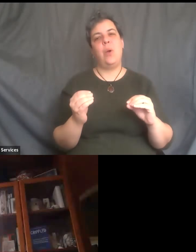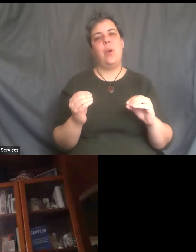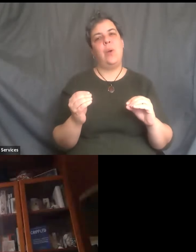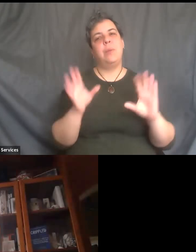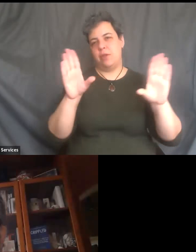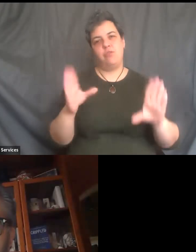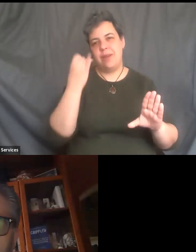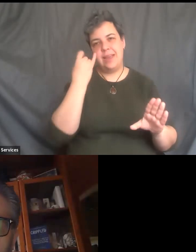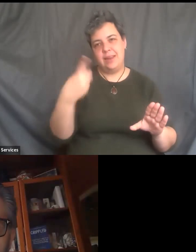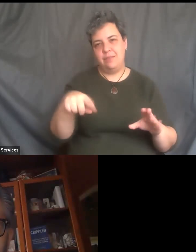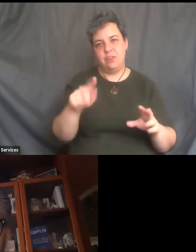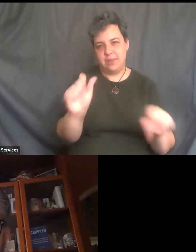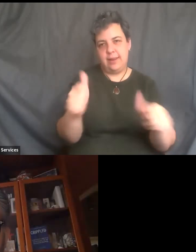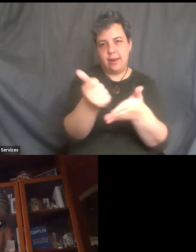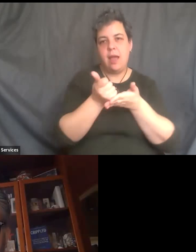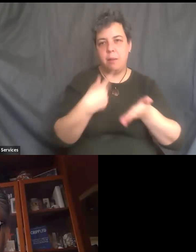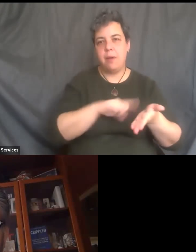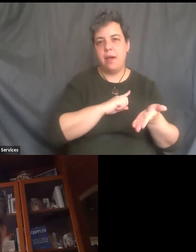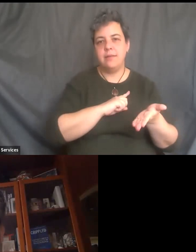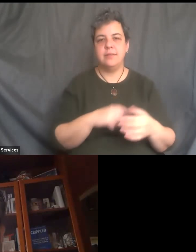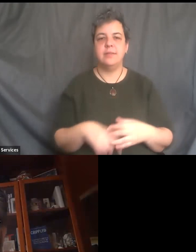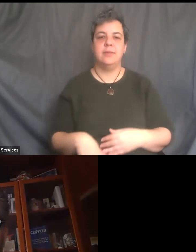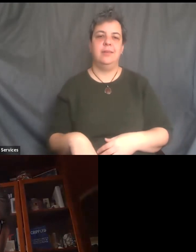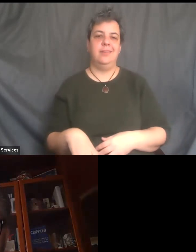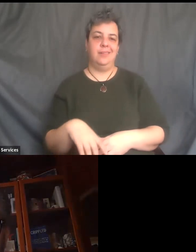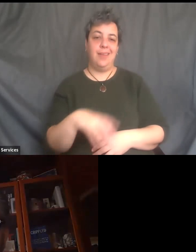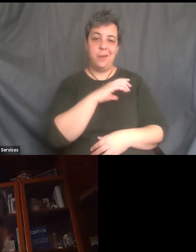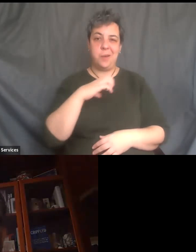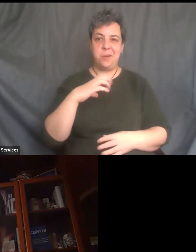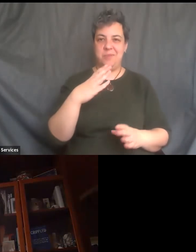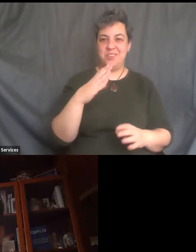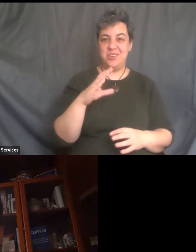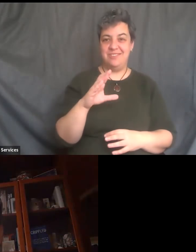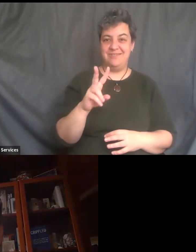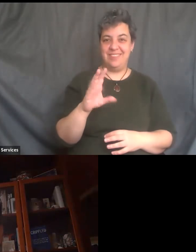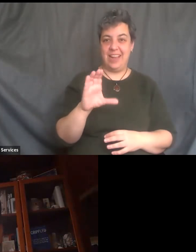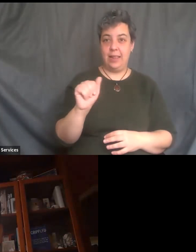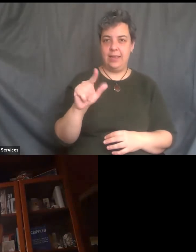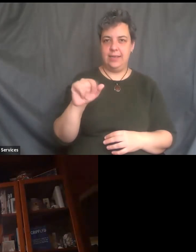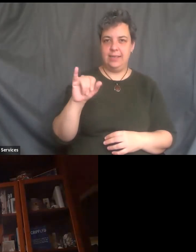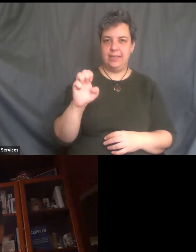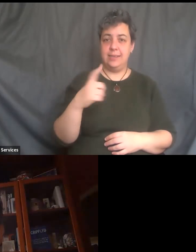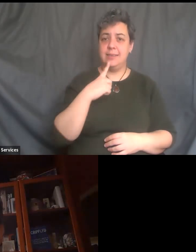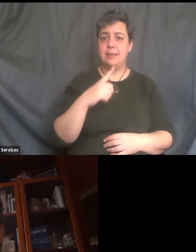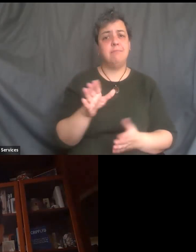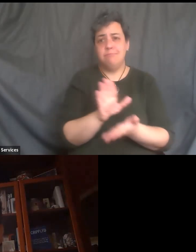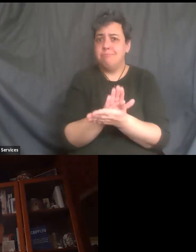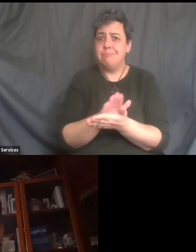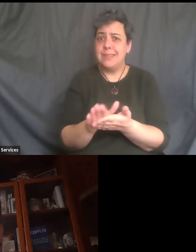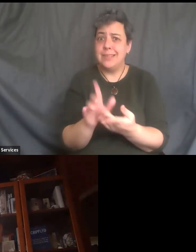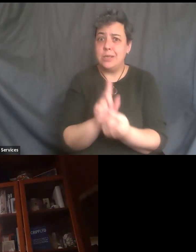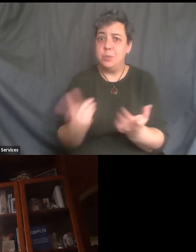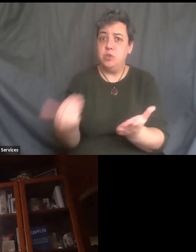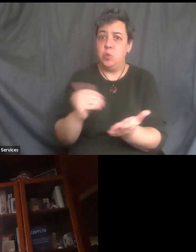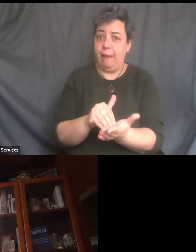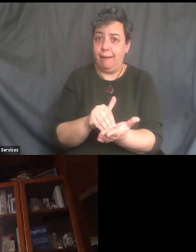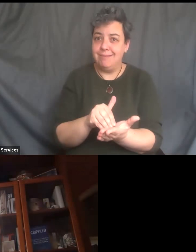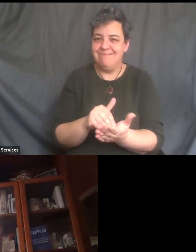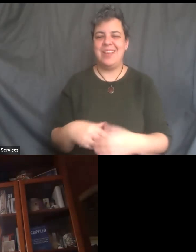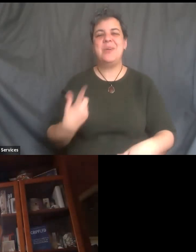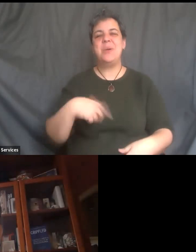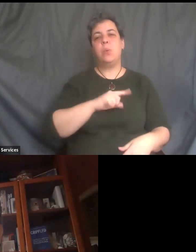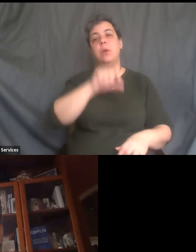to advocate. Jose, pleasure to meet you again. I would love to tell you that we would be able to give templates, but that's not